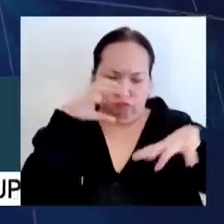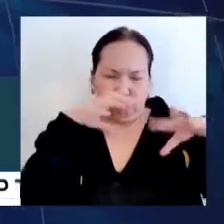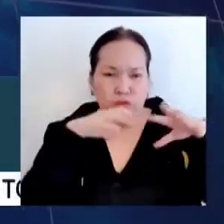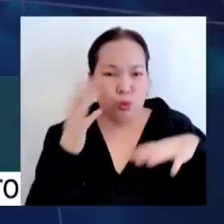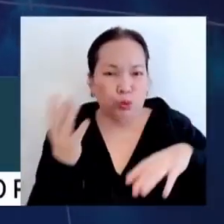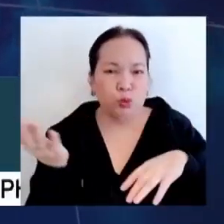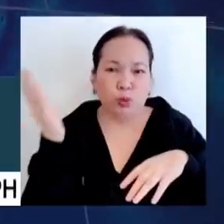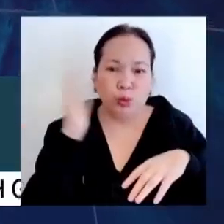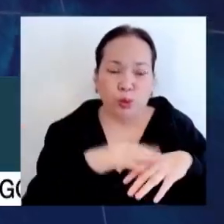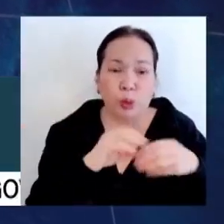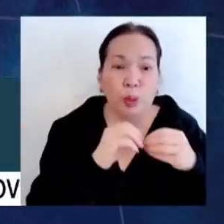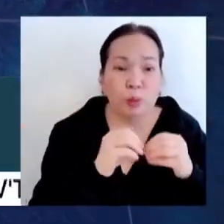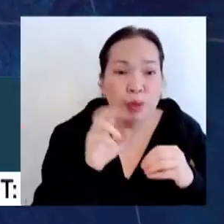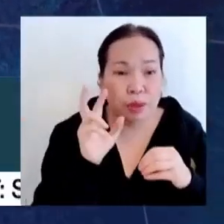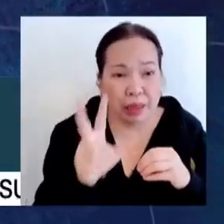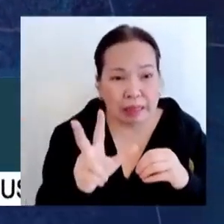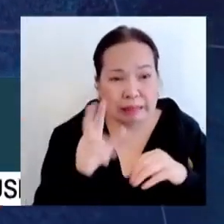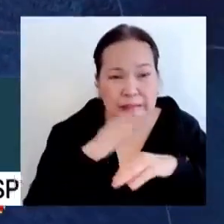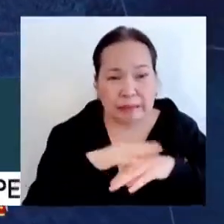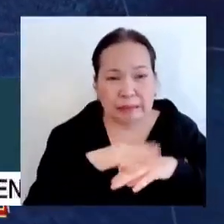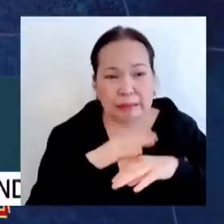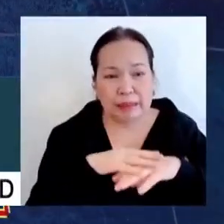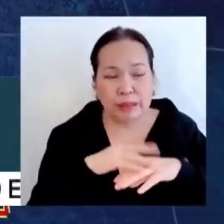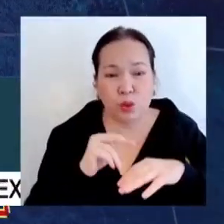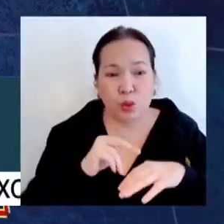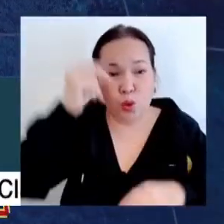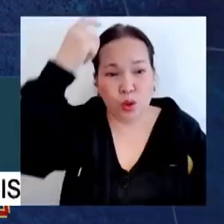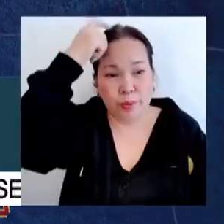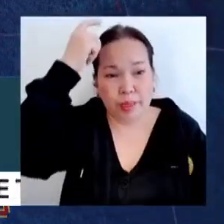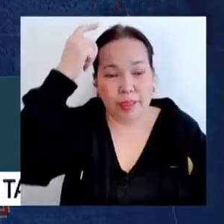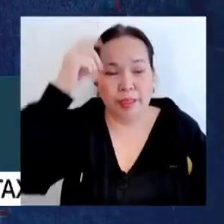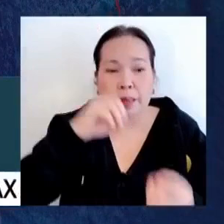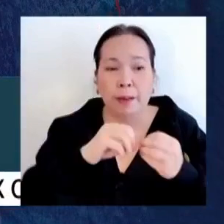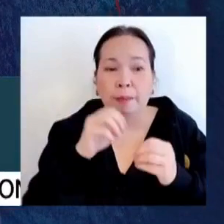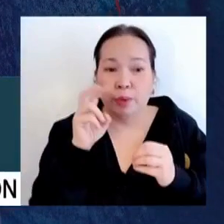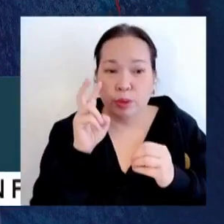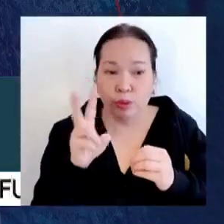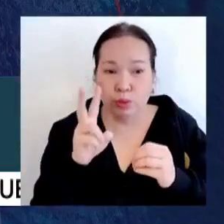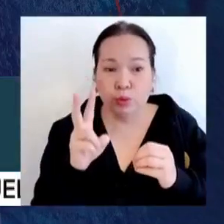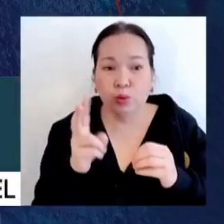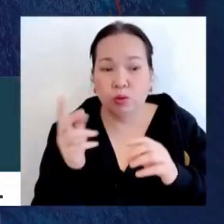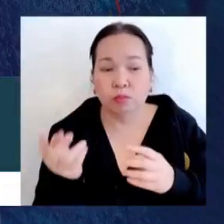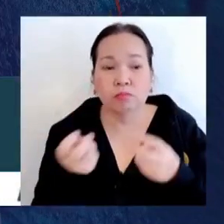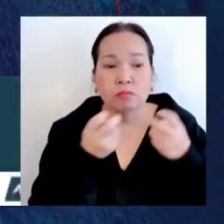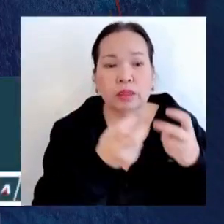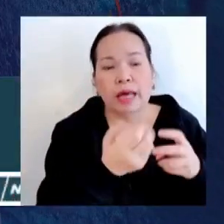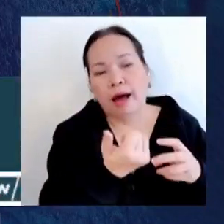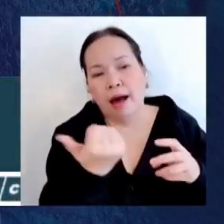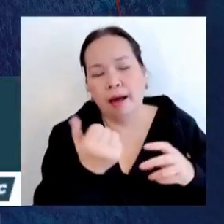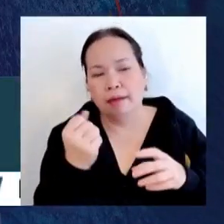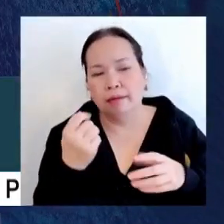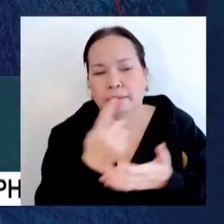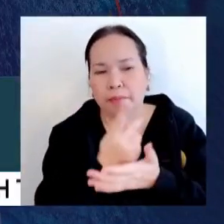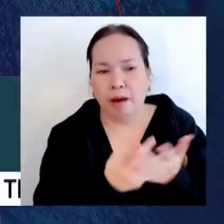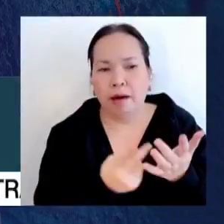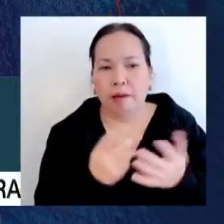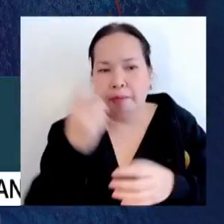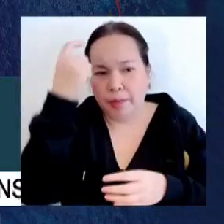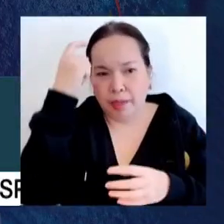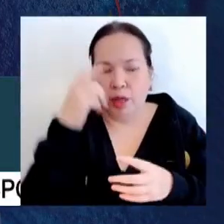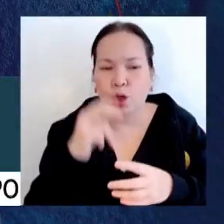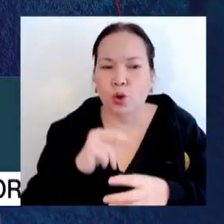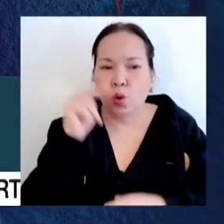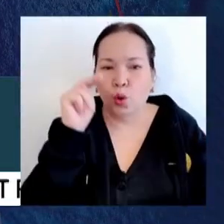Wind signal number 3 is raised over northern Batanes. Signal number 2, meanwhile, is hoisted over the rest of Batanes and northern Babuyan